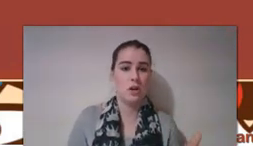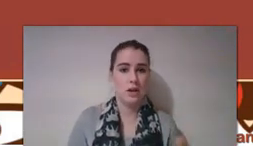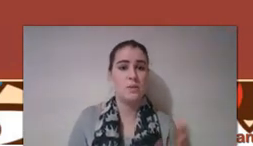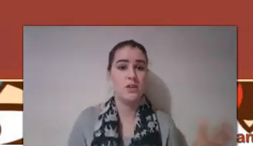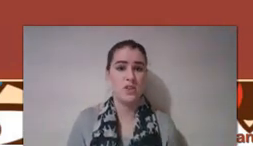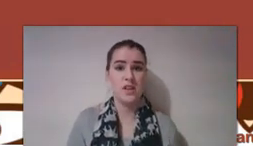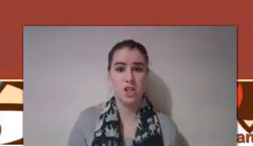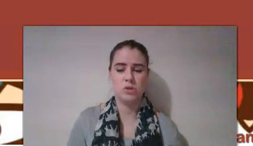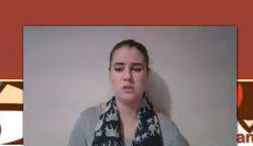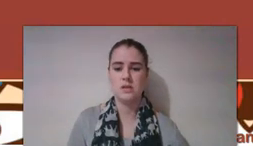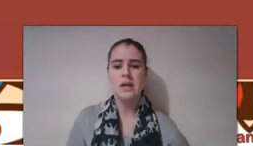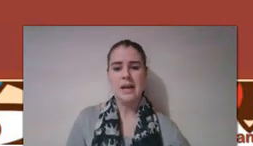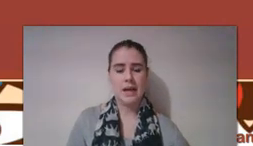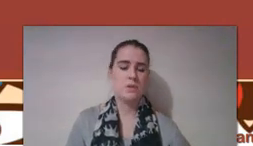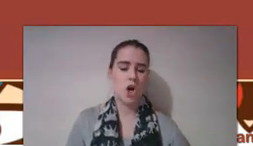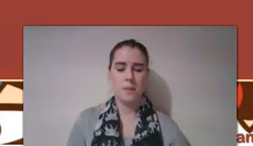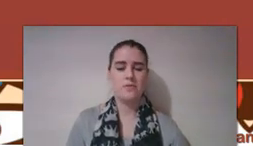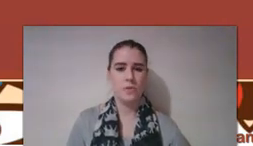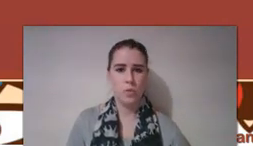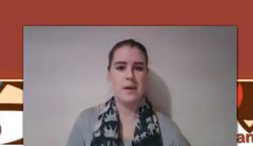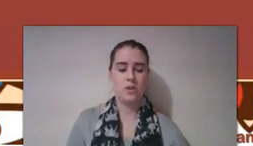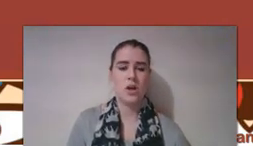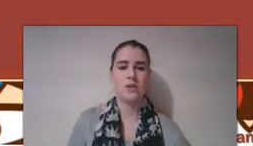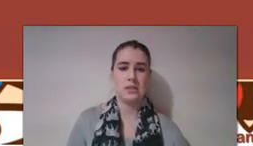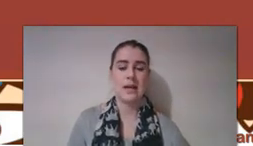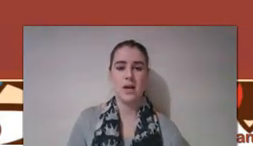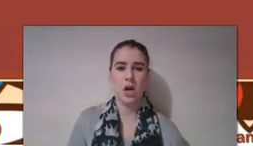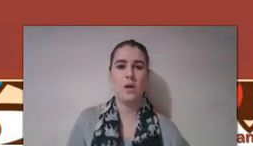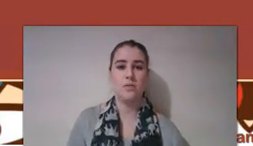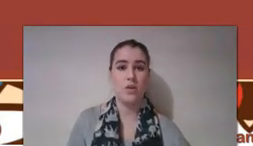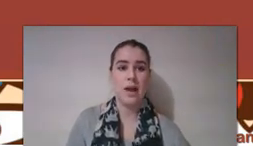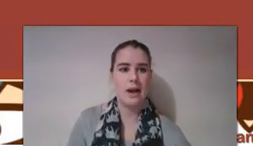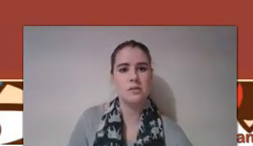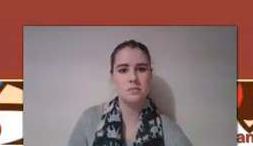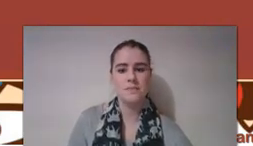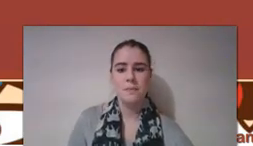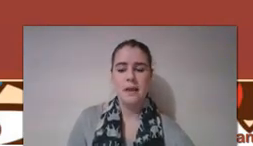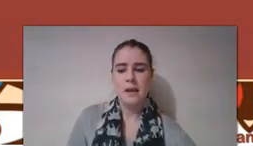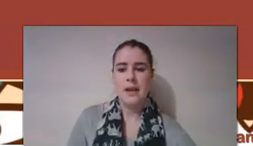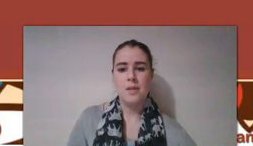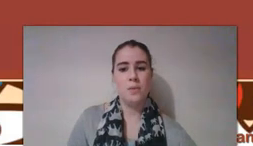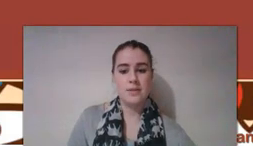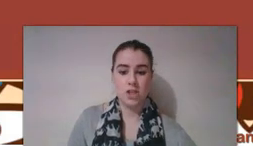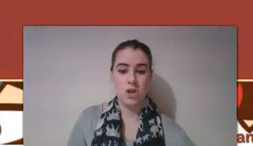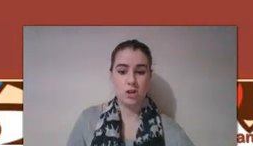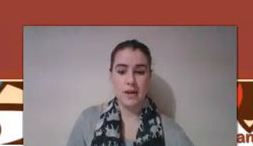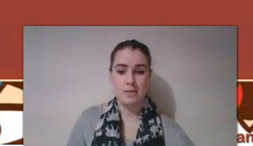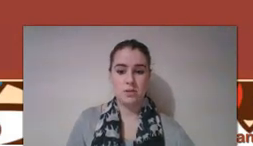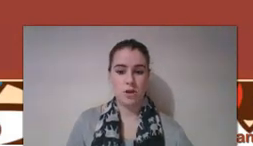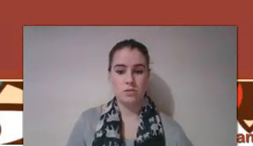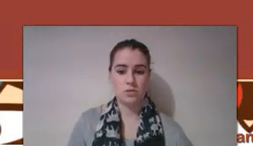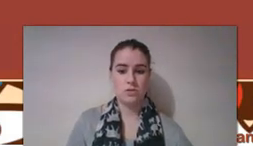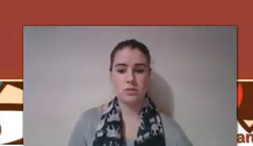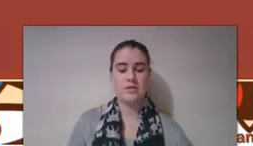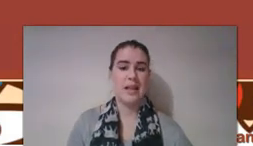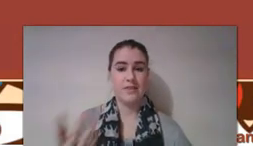like Tudor life and when you've done the Egyptians. It was common for the women and the girls to stay at home and run the house. Now, the boys actually got to be able